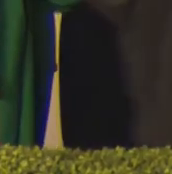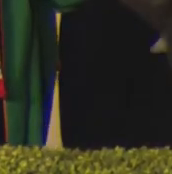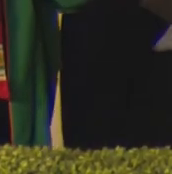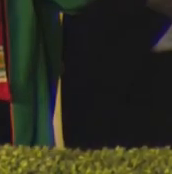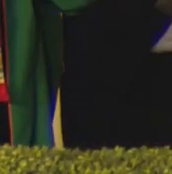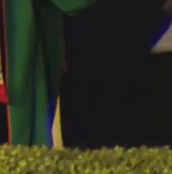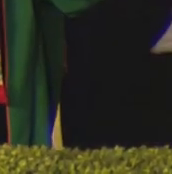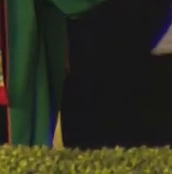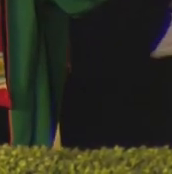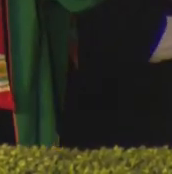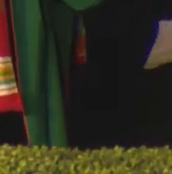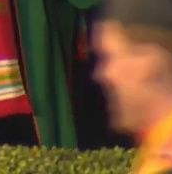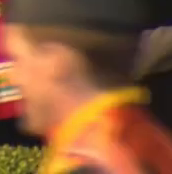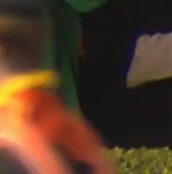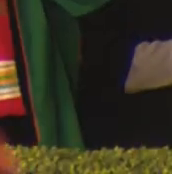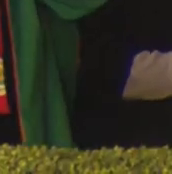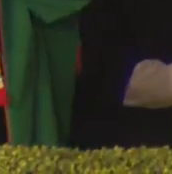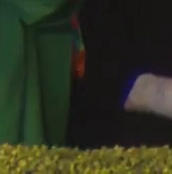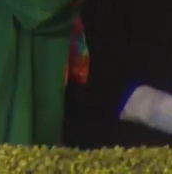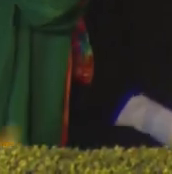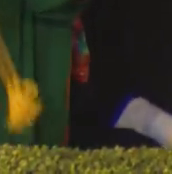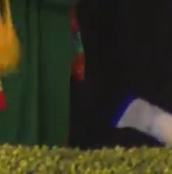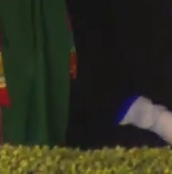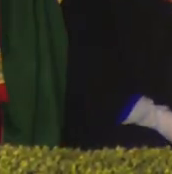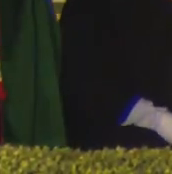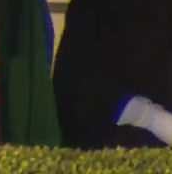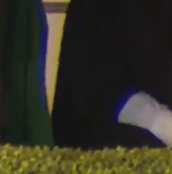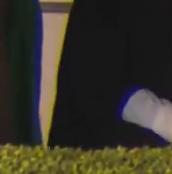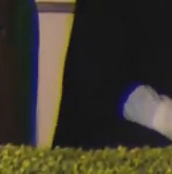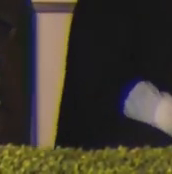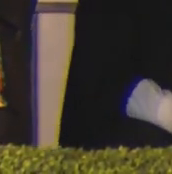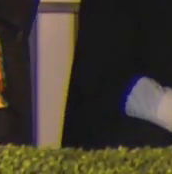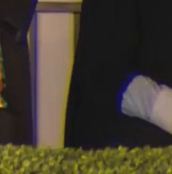Brandon Mitsugu Shiota, summa cum laude.